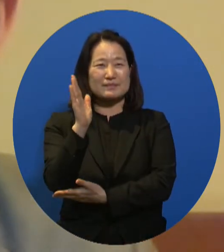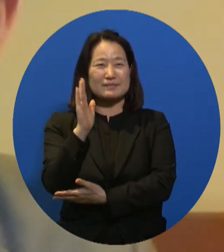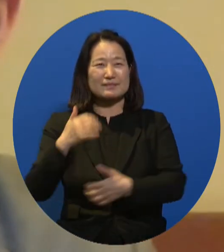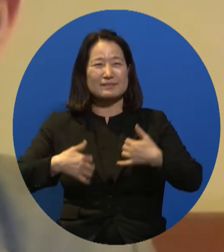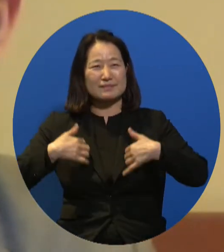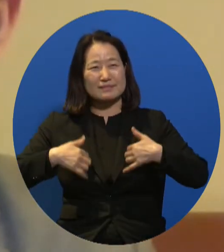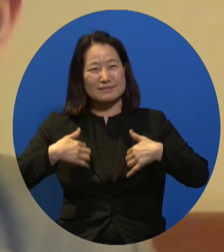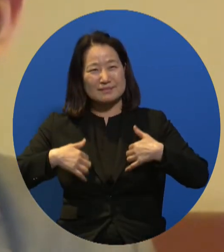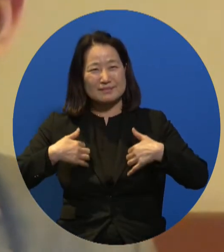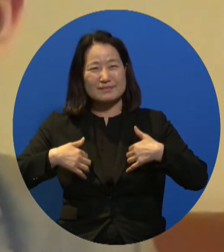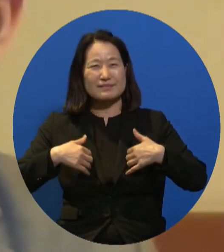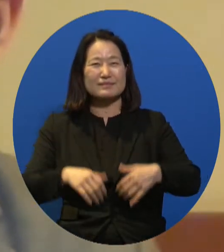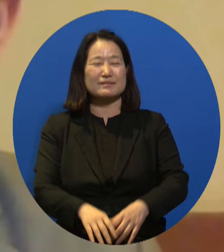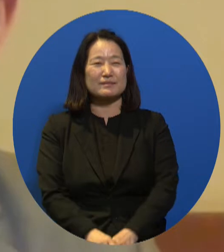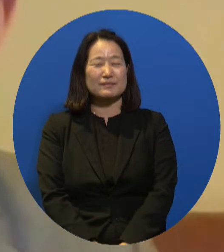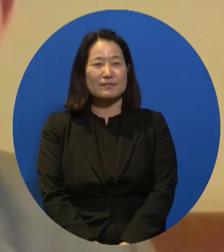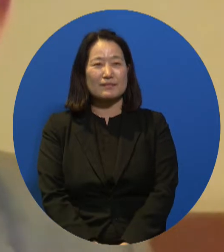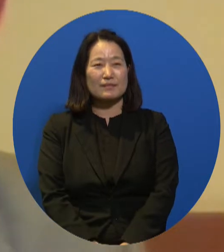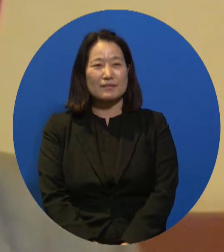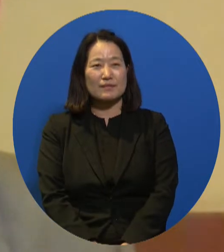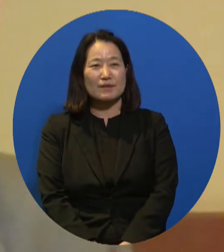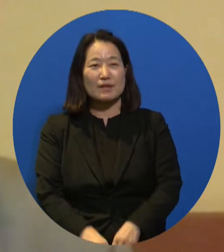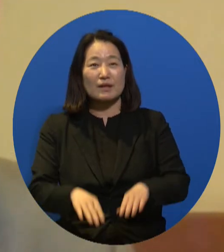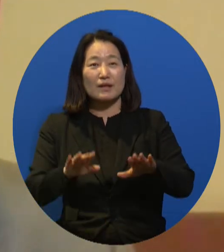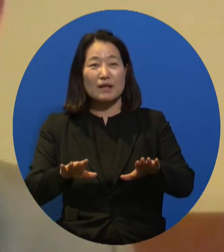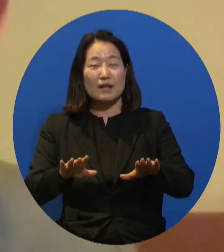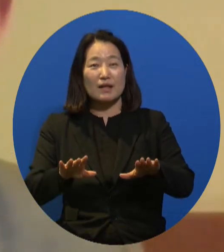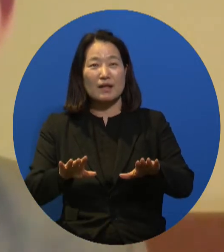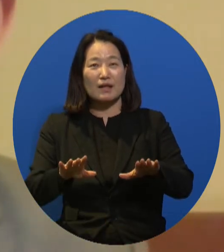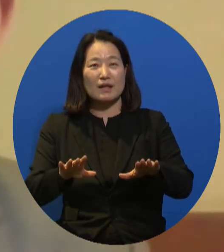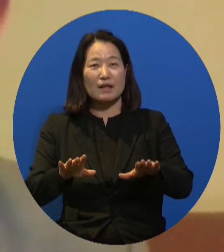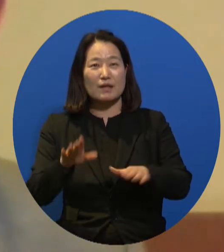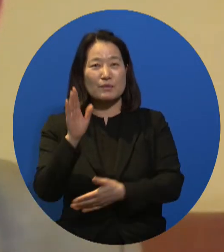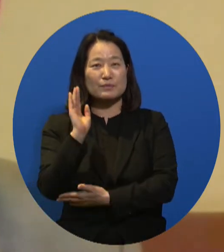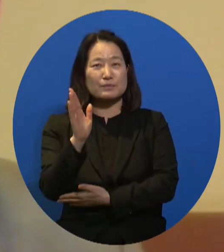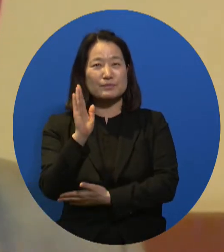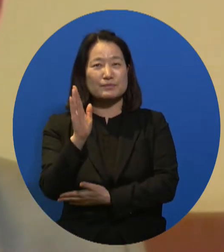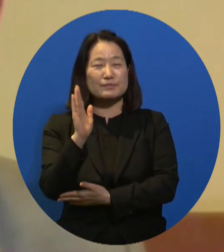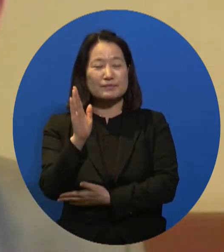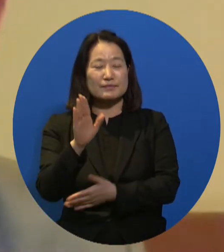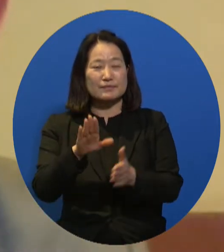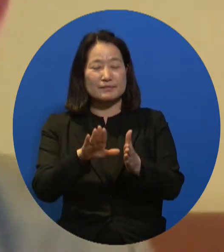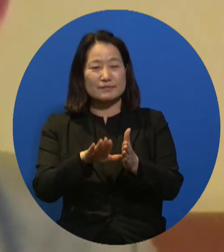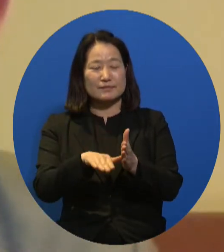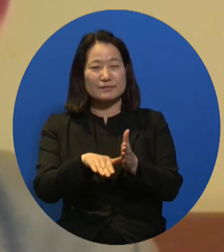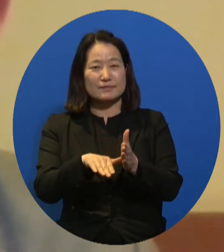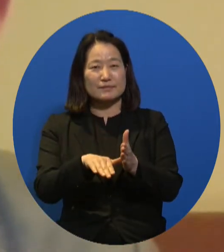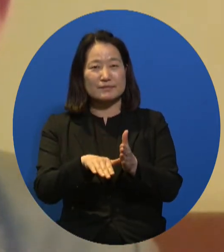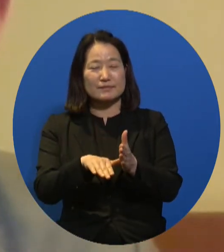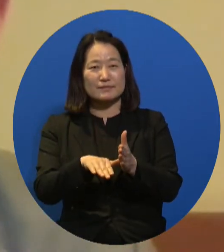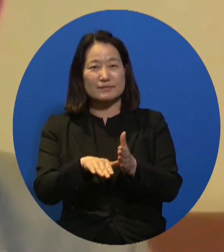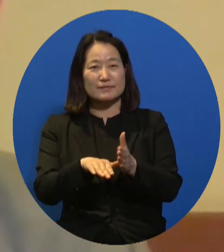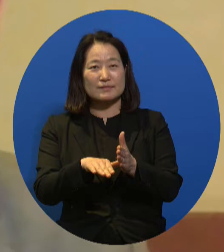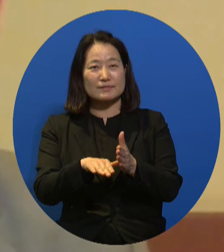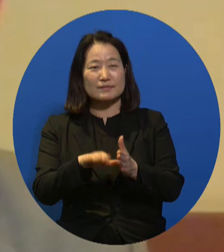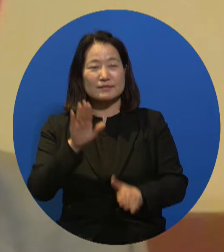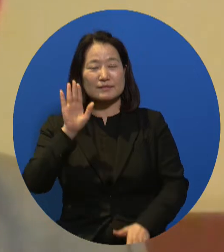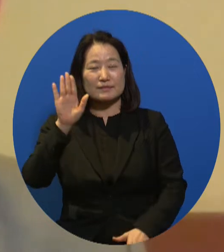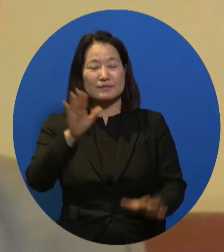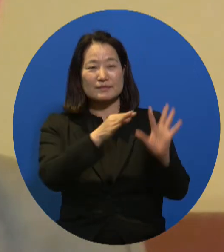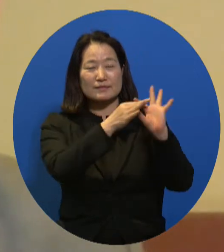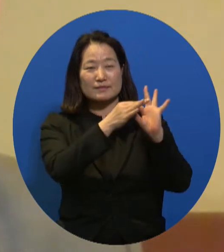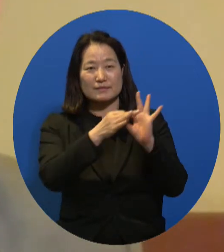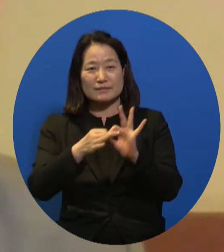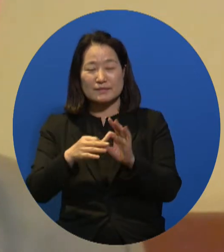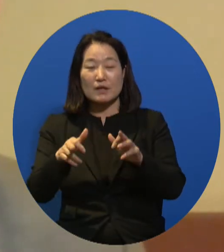particularly to support again the call for strengthened implementation and enforcement of the Convention on the Rights